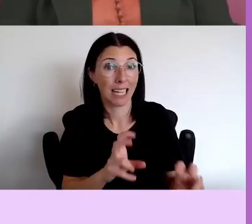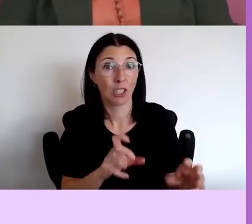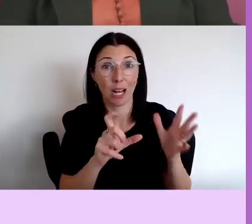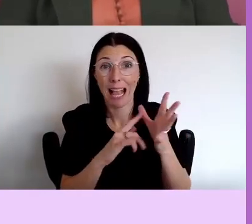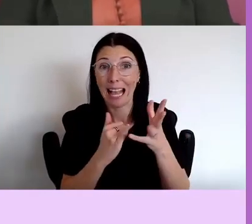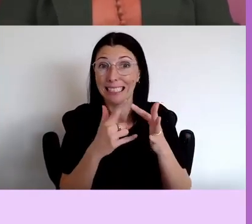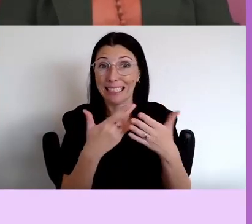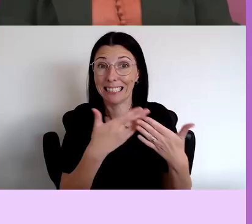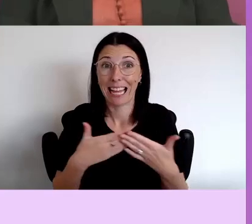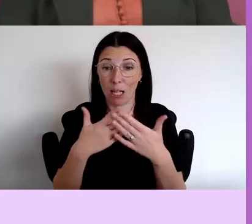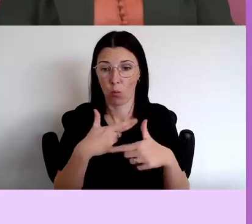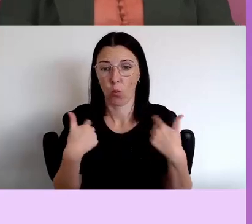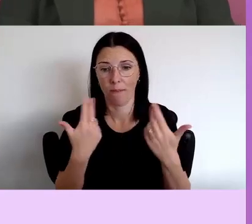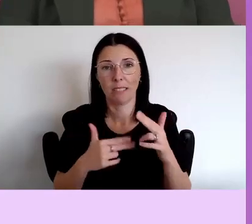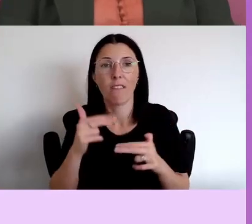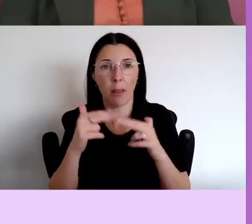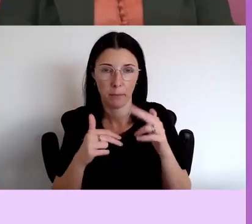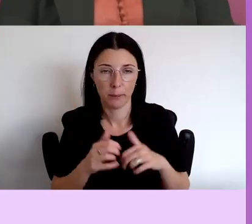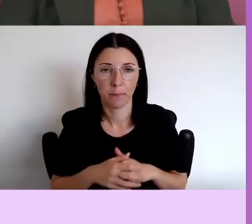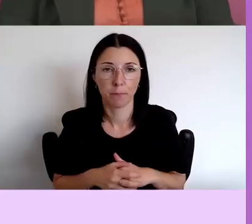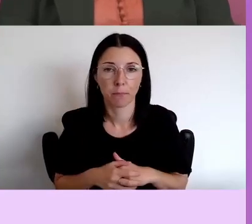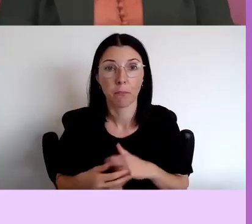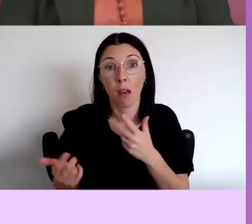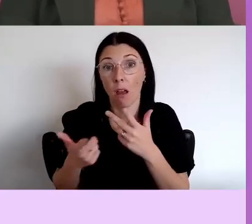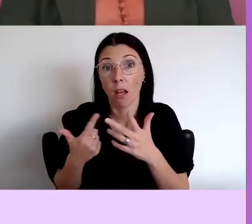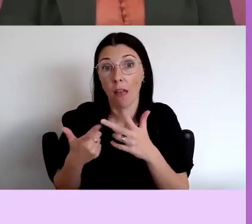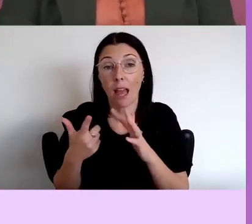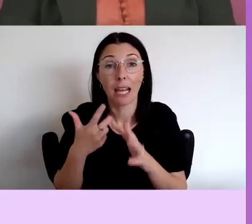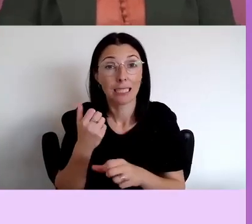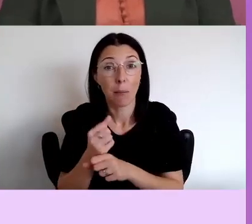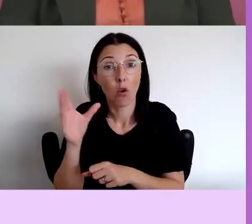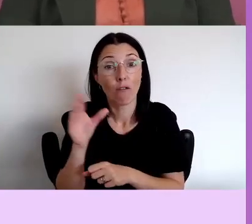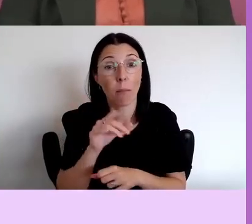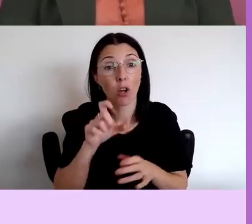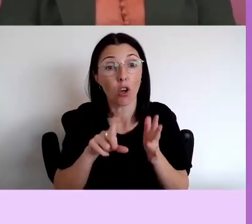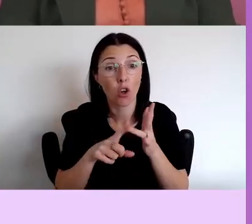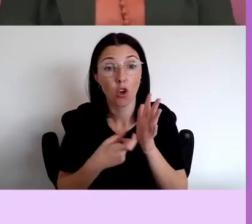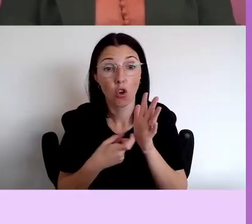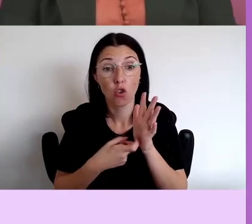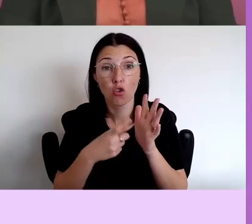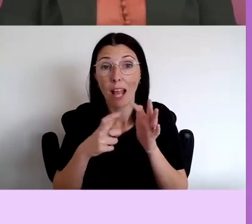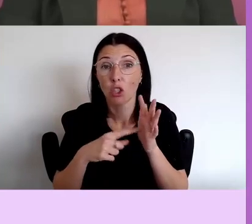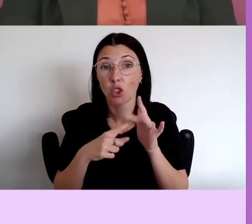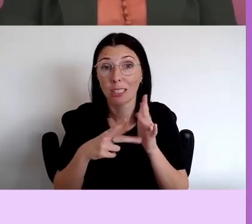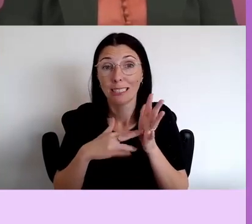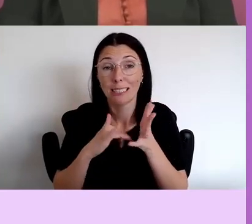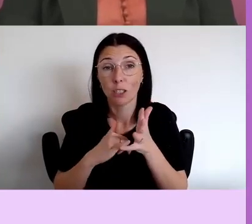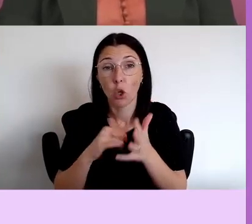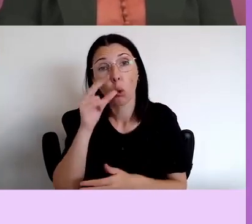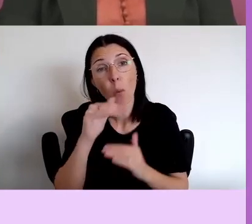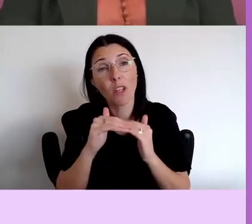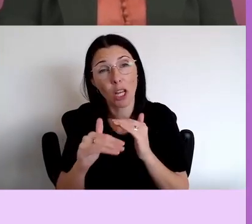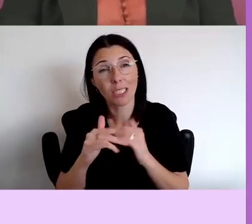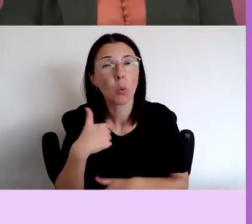developed. To take just one other example from Corrections and Youth Justice, we found that maintaining